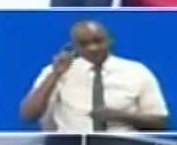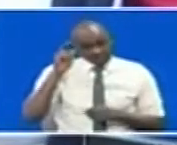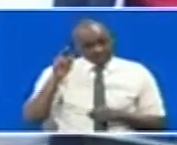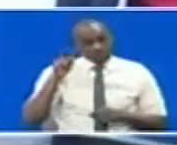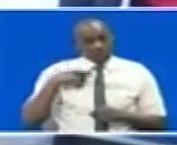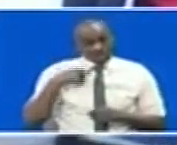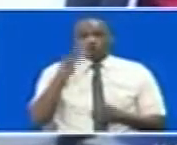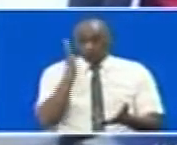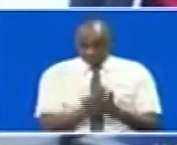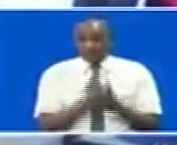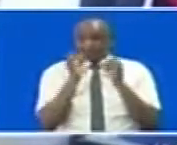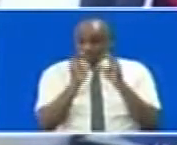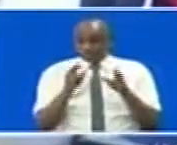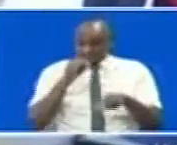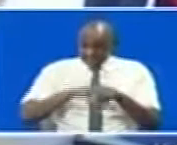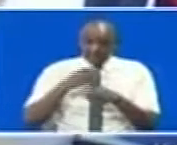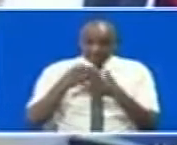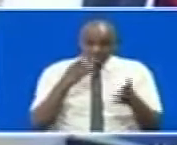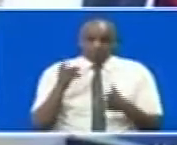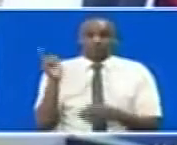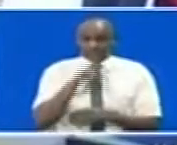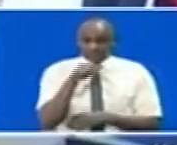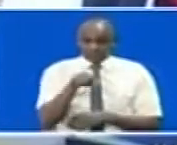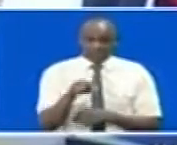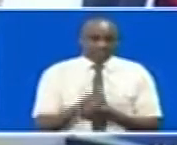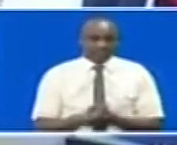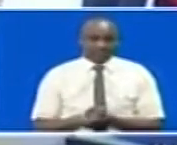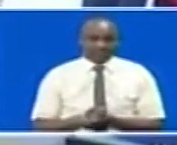get a confirmed report by close of today.